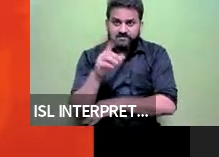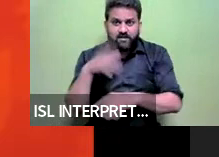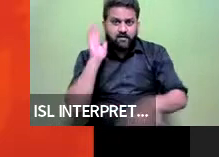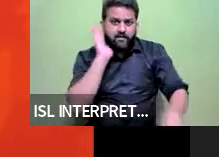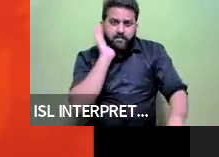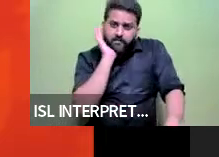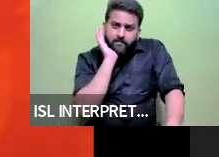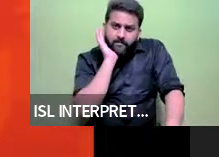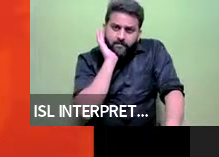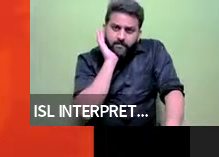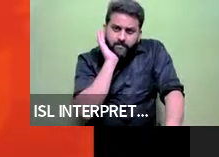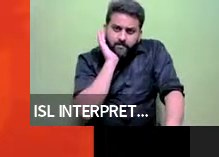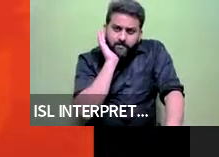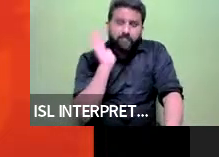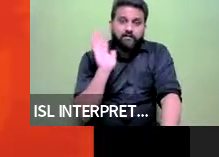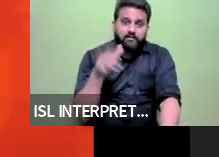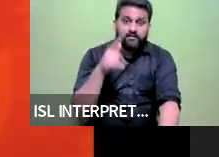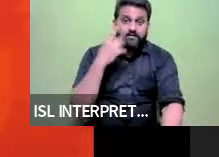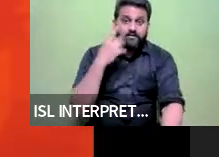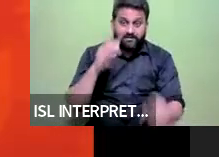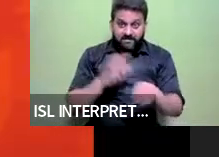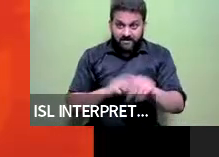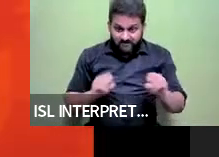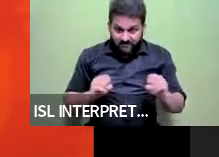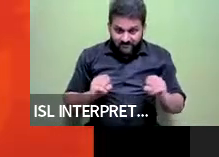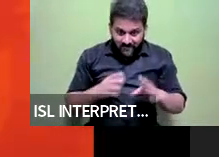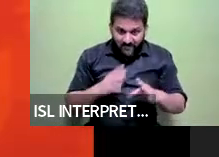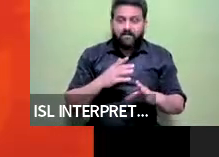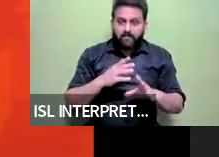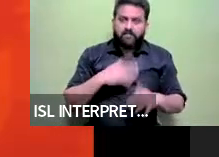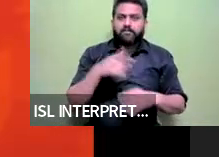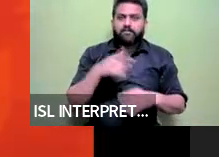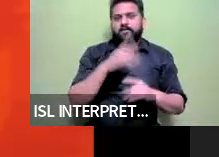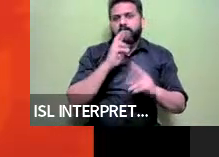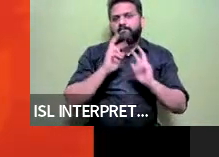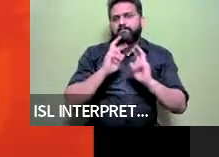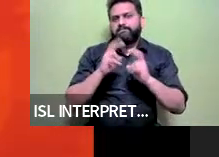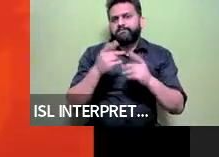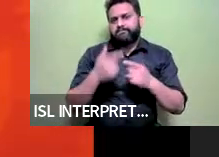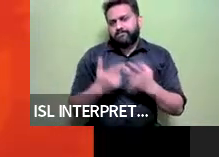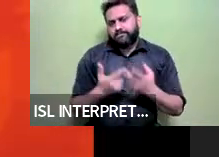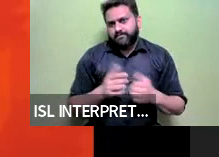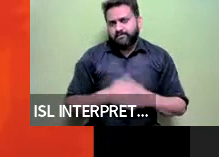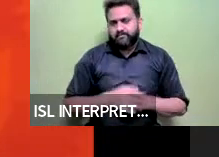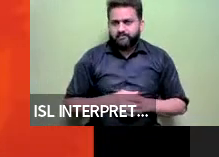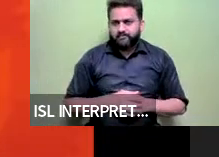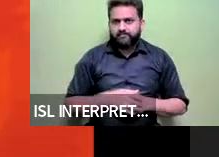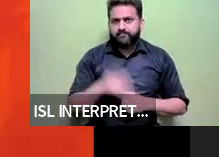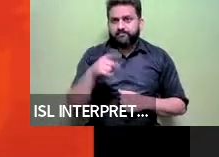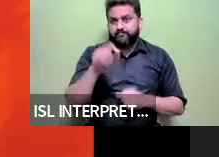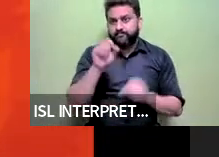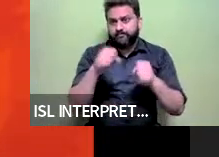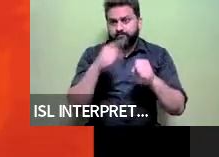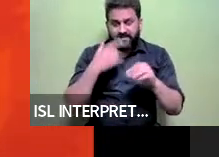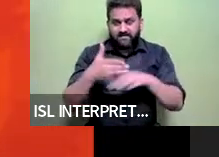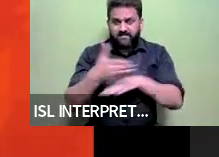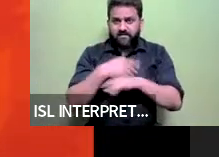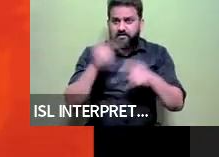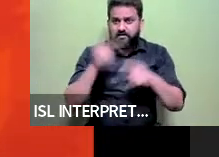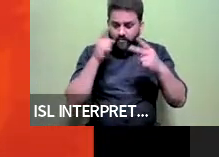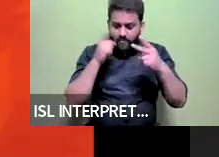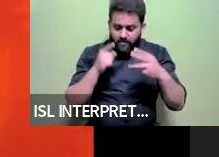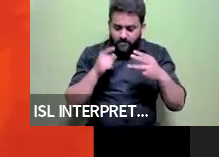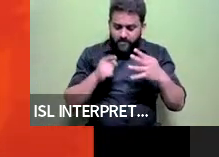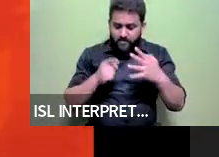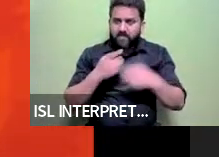can prepare. And when your time starts, you can come and say it very fast. There's no problem. You can even prepare for every point. You